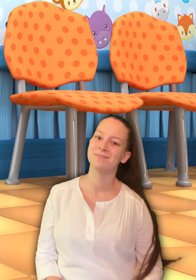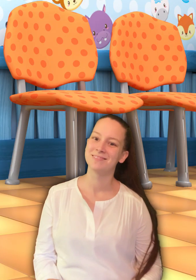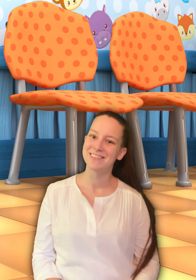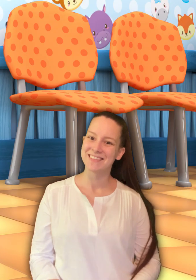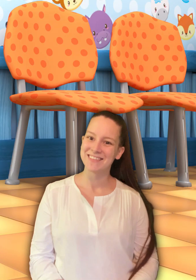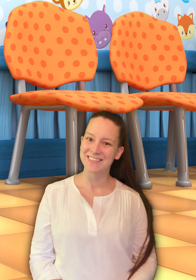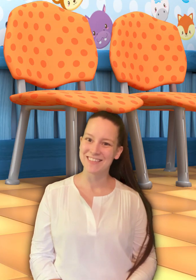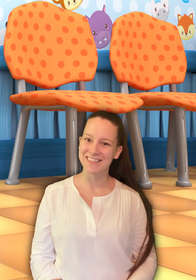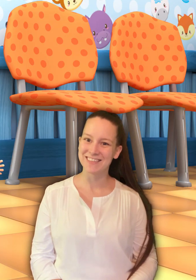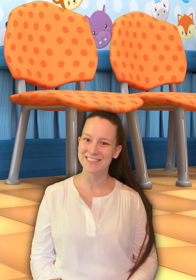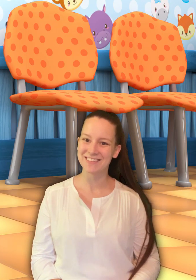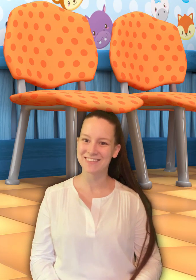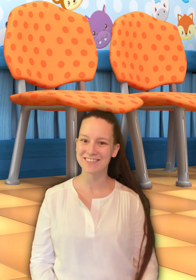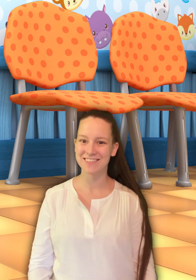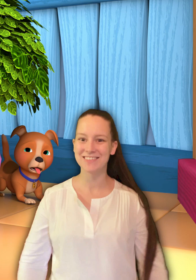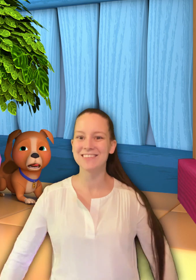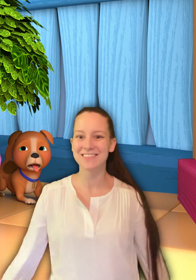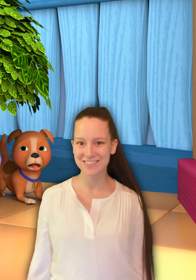foreign